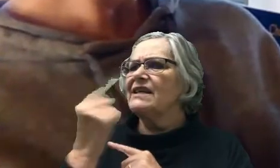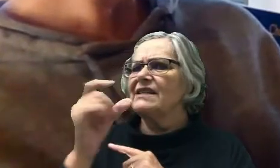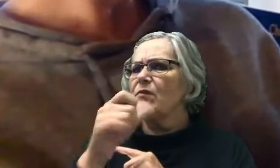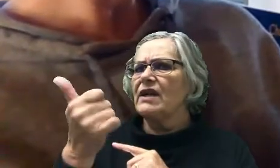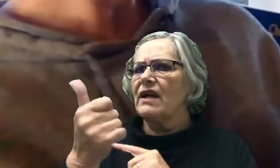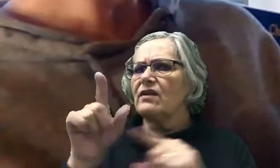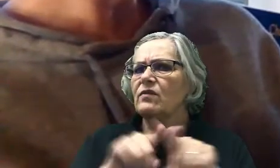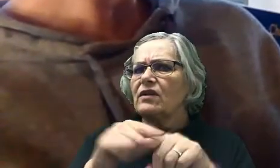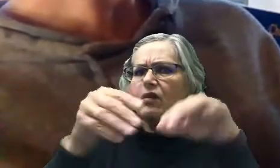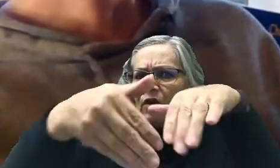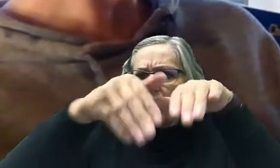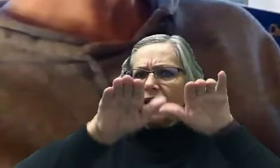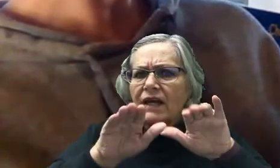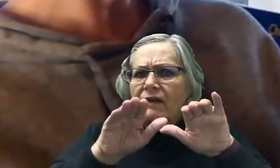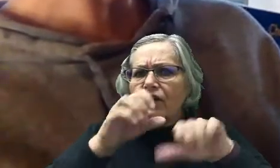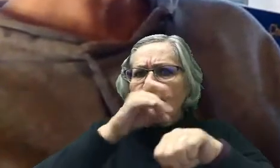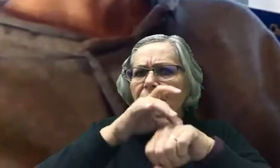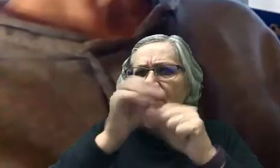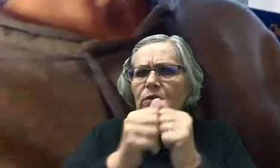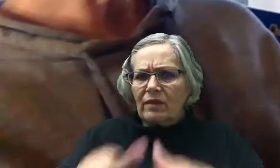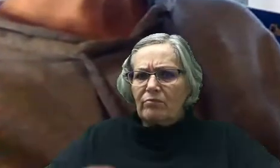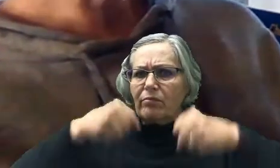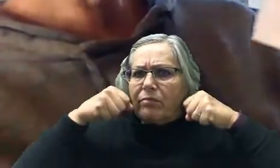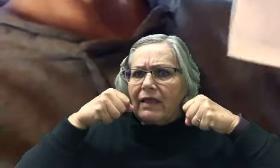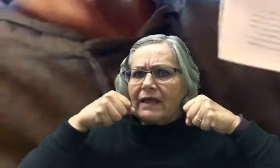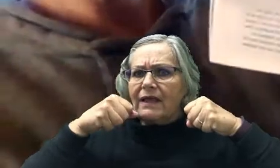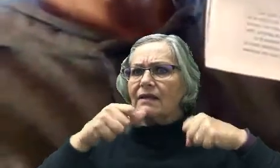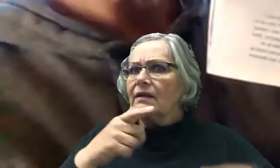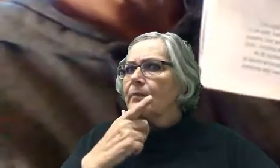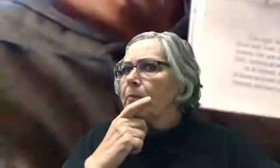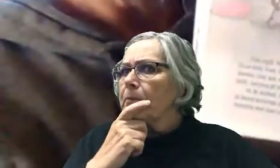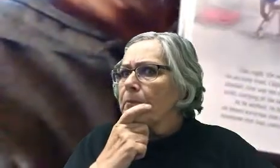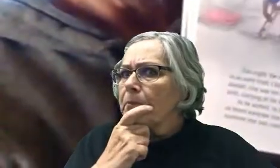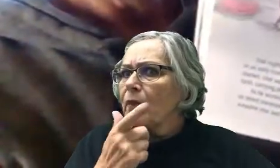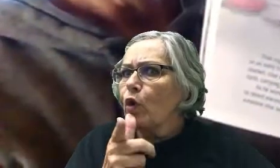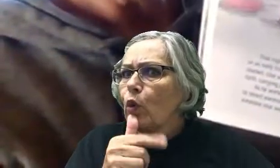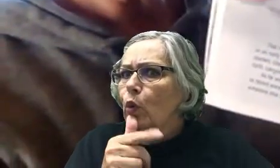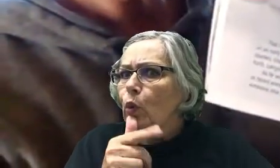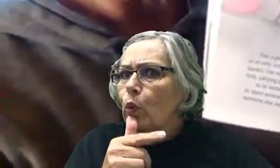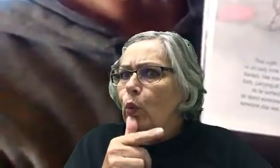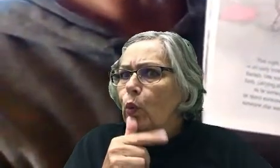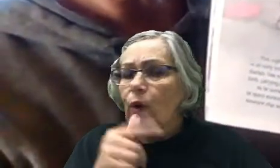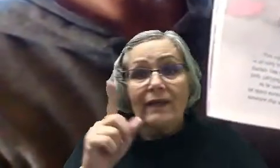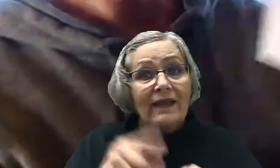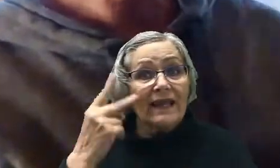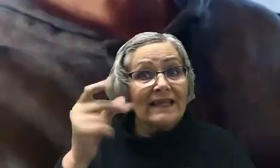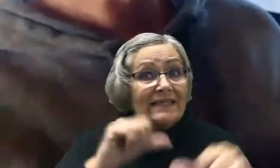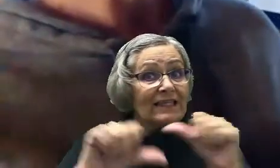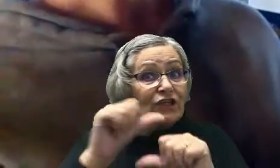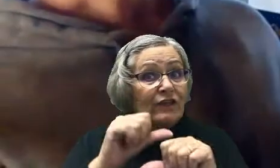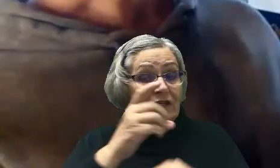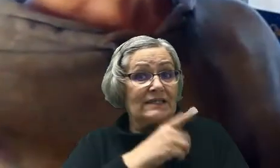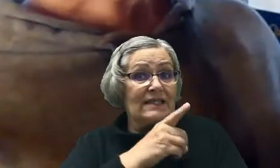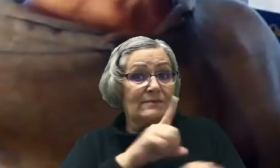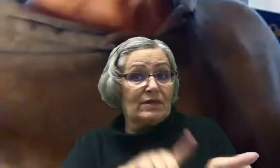to realize that someone else was also covering the pumpkin with blankets. Look, they can't see each other.